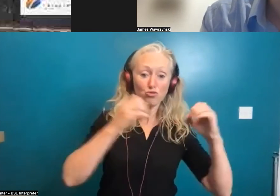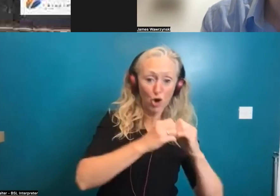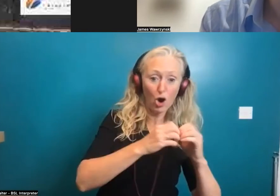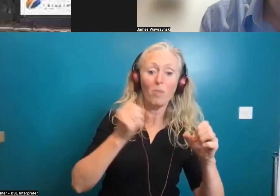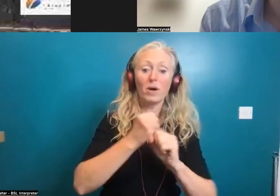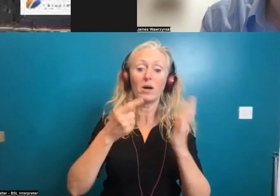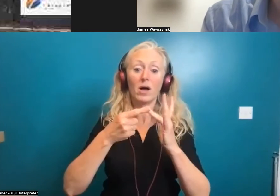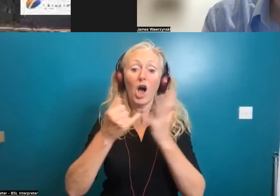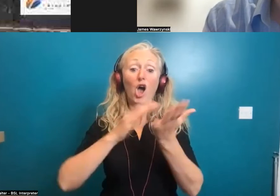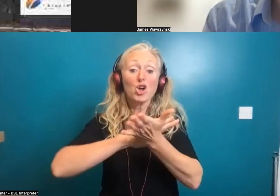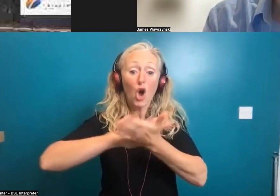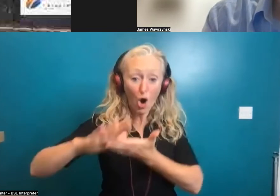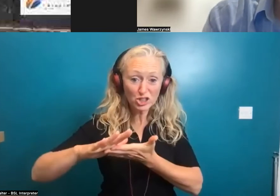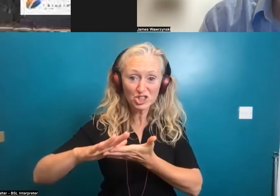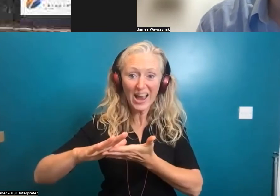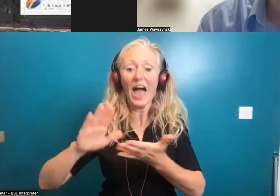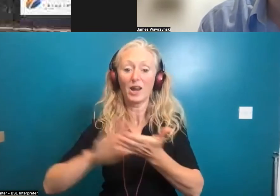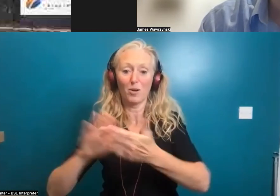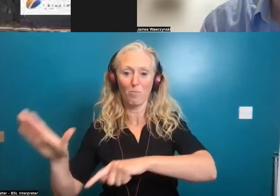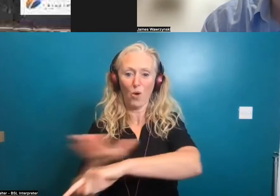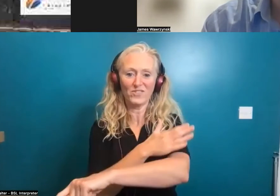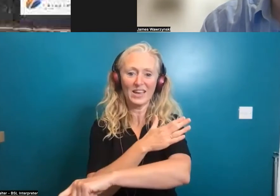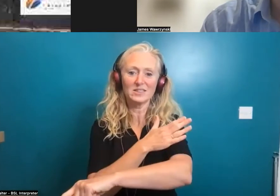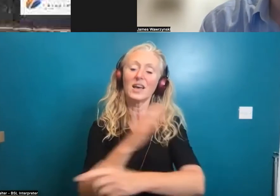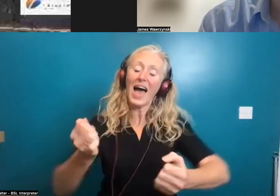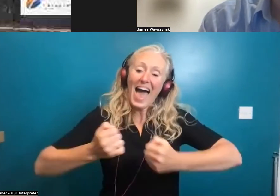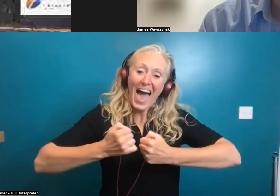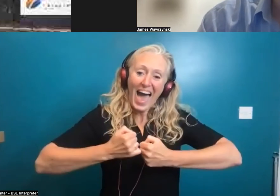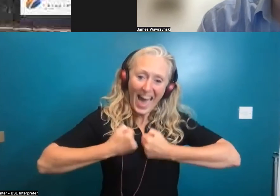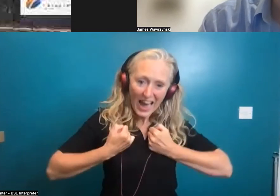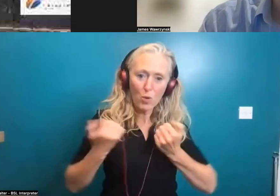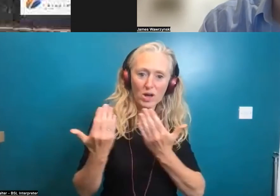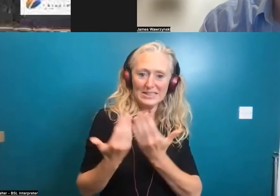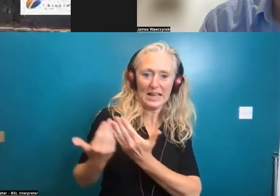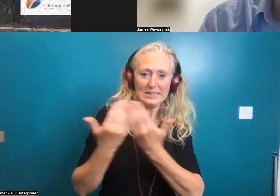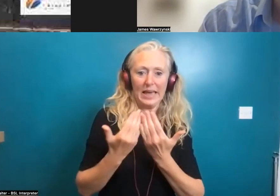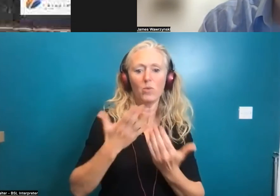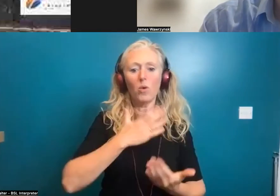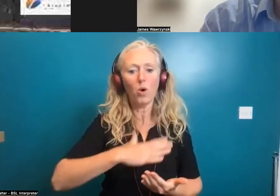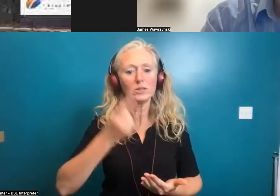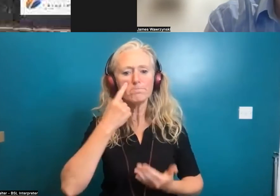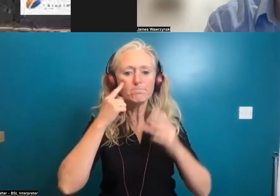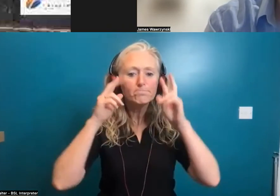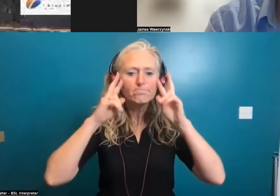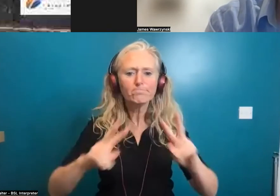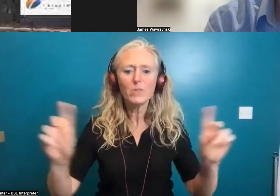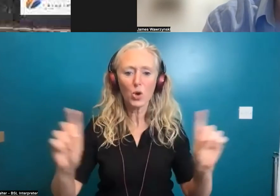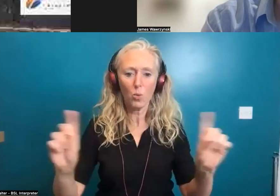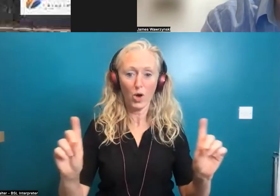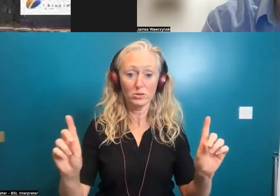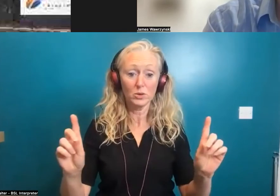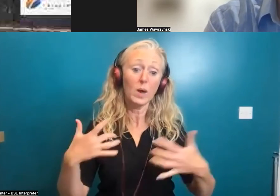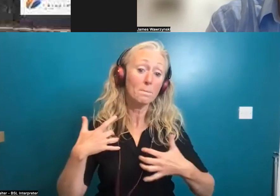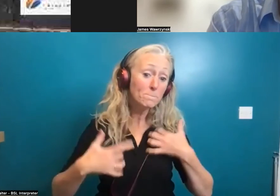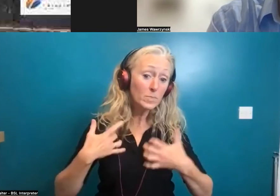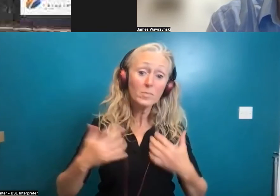Moorfields. So in our study, we're interested in looking at all patients, but we're